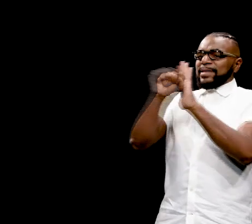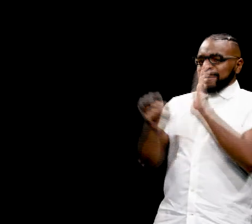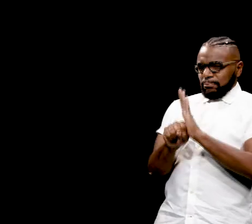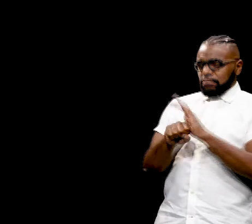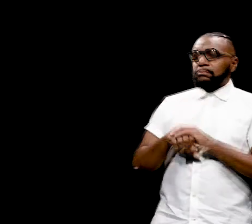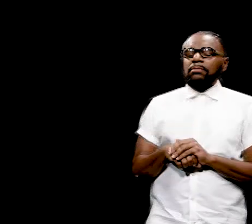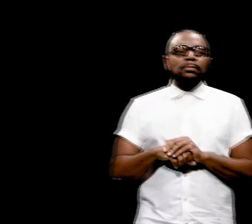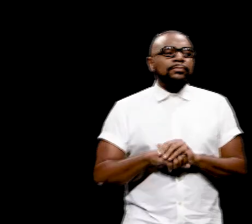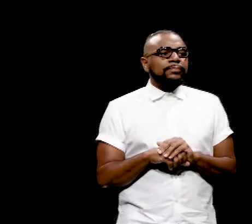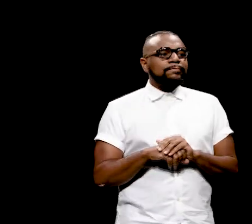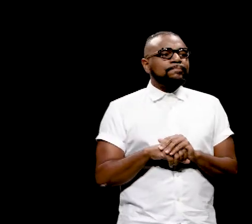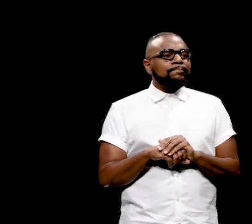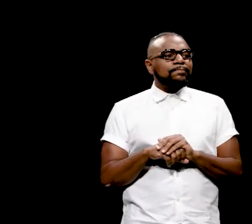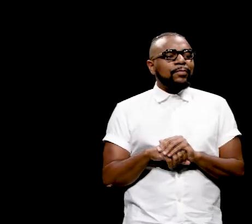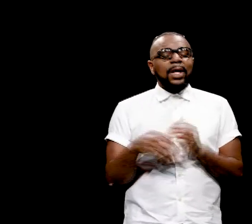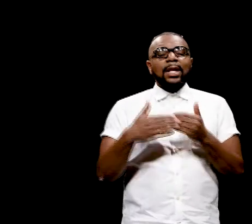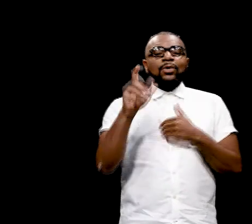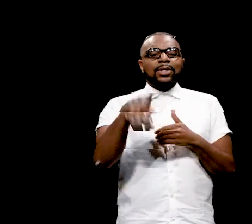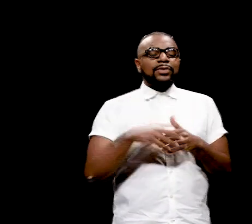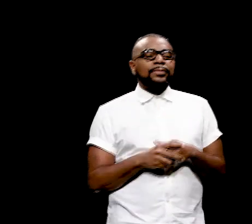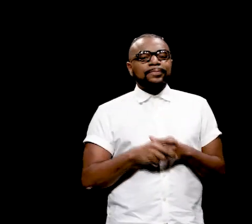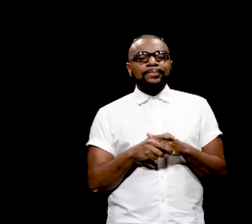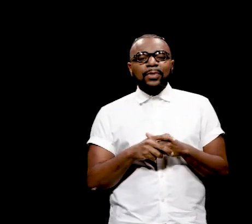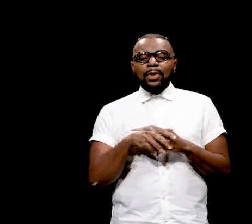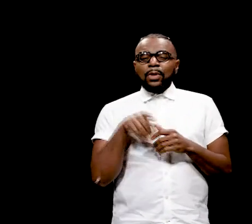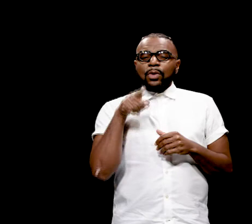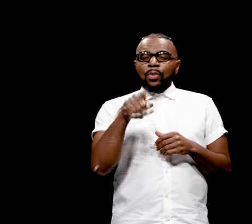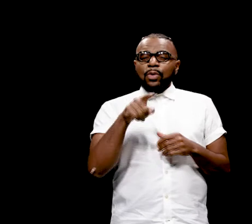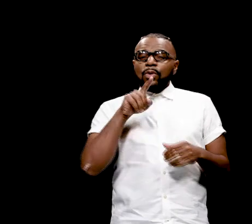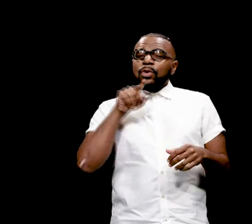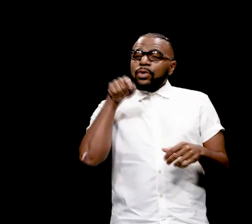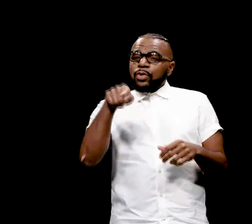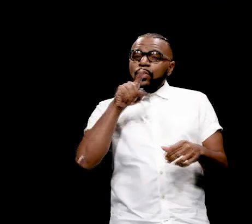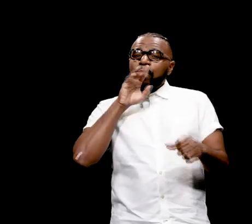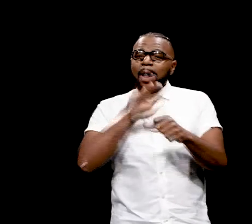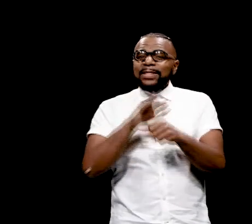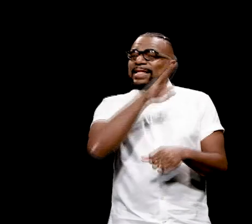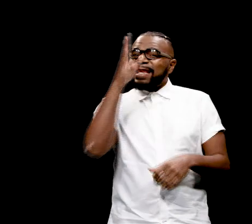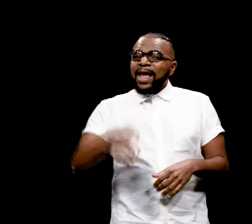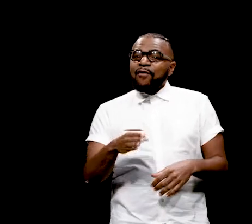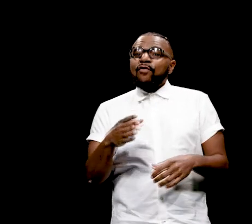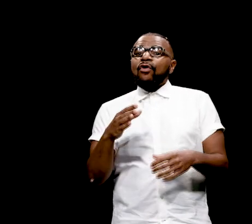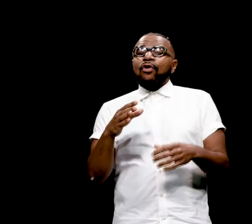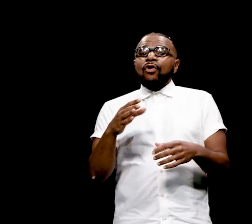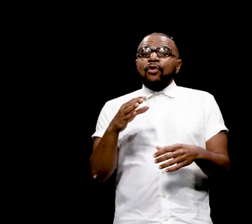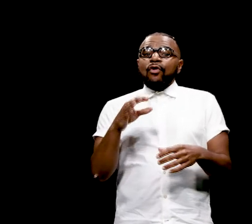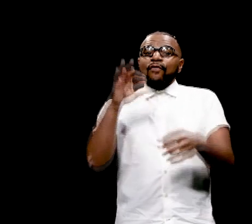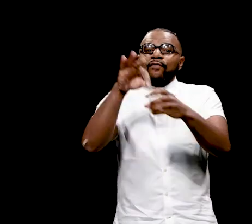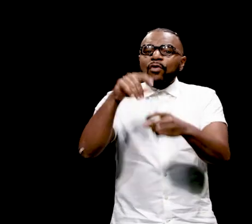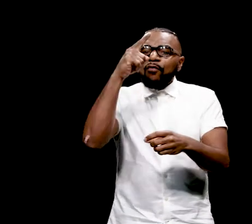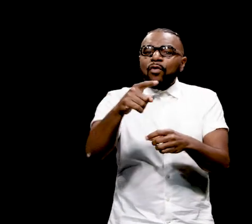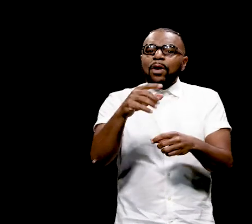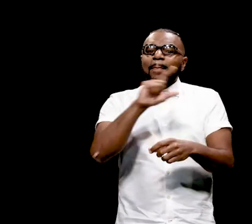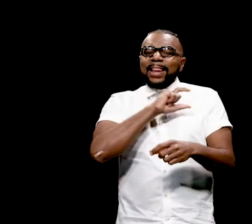Excellent, thank you. Next question. Will you commit to never voting for police budget increases